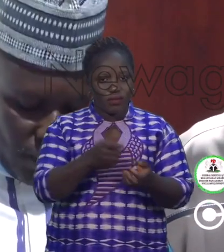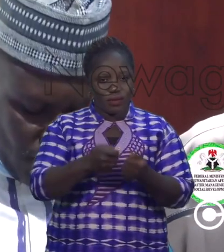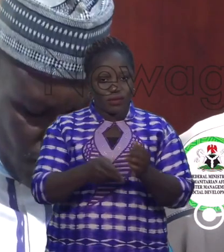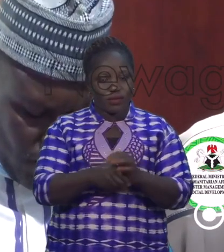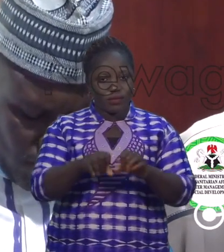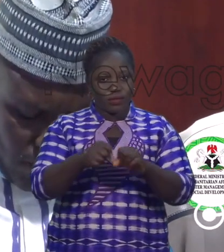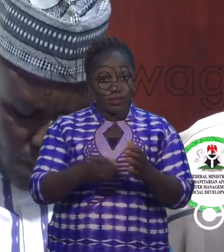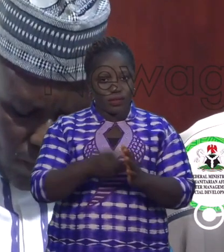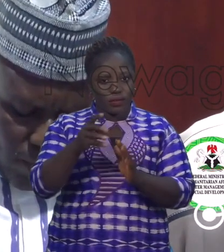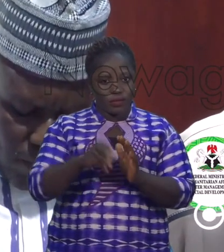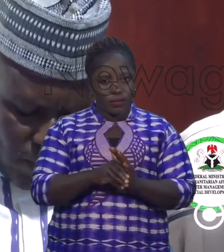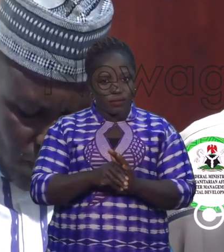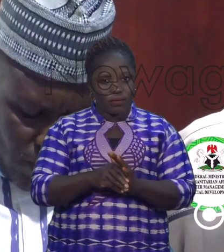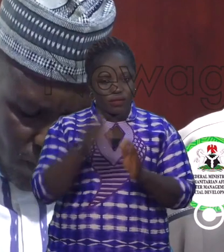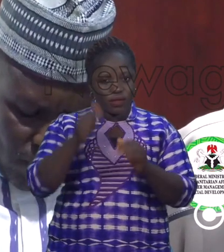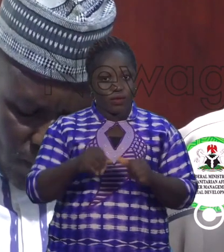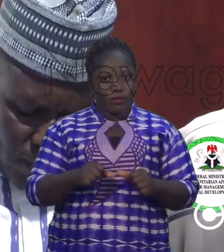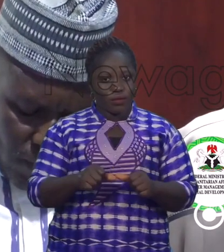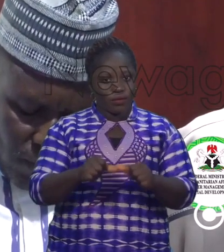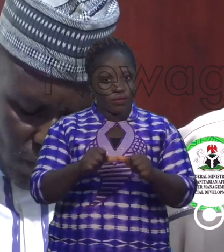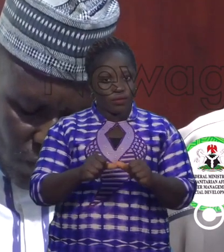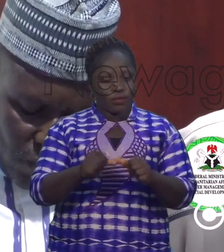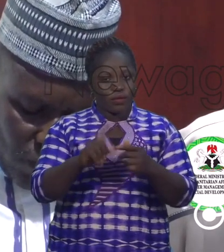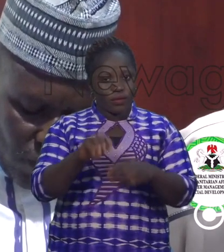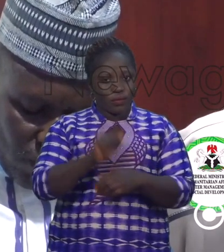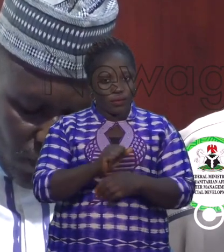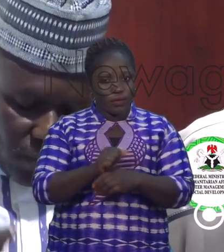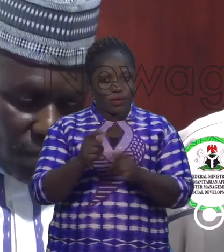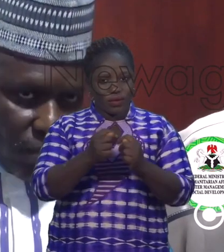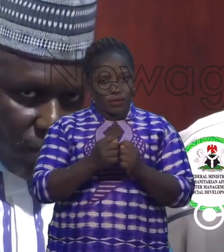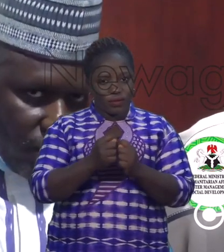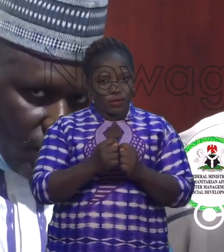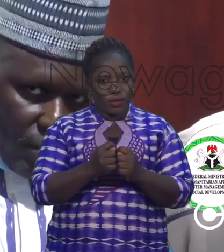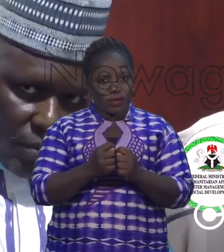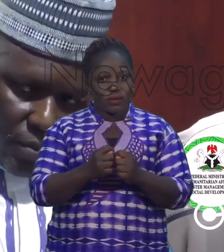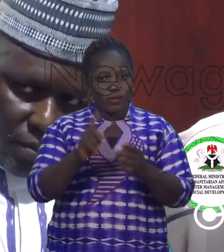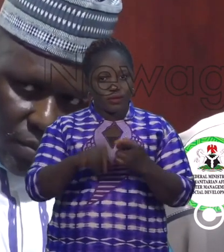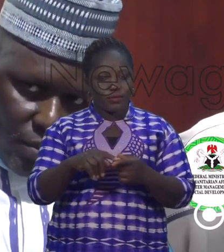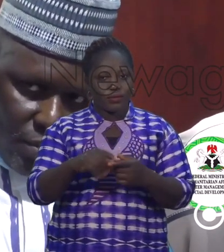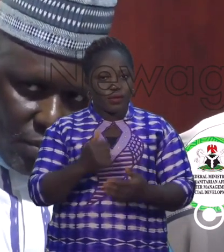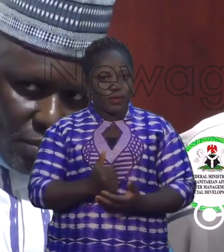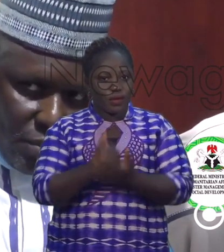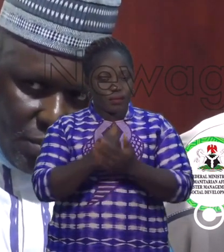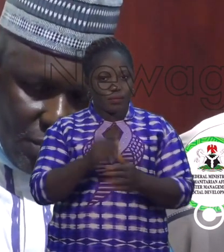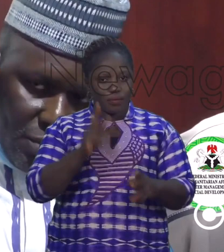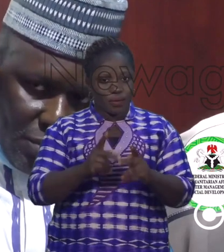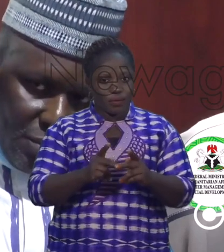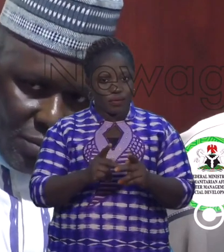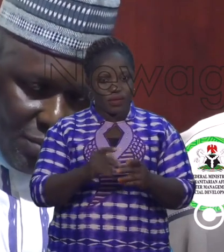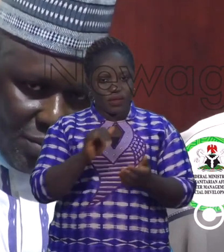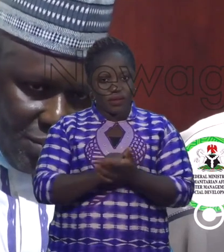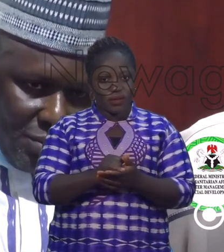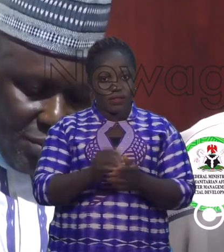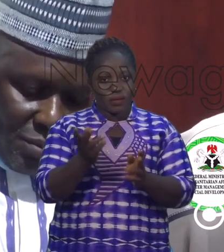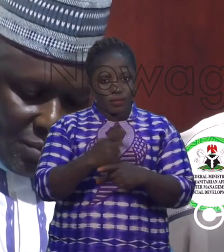to change this narrative and therefore felt the need to come up with a working document that will guide the